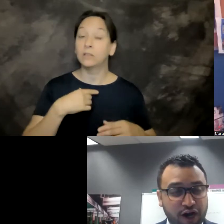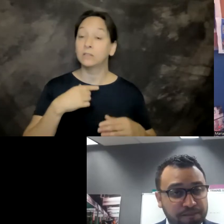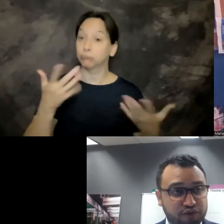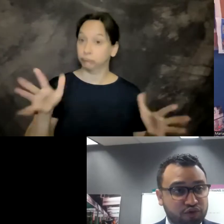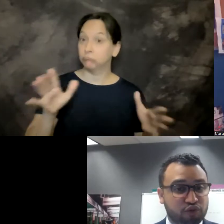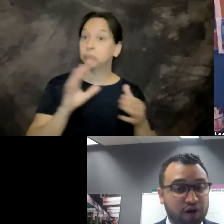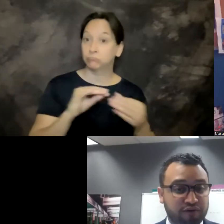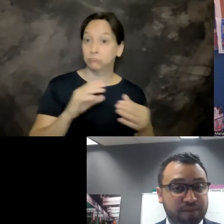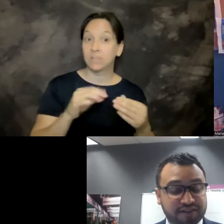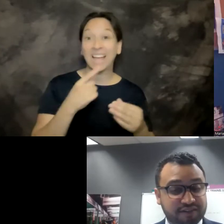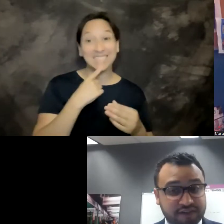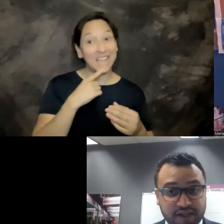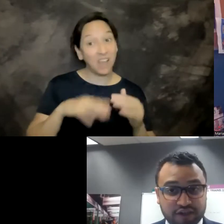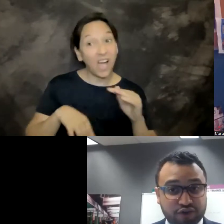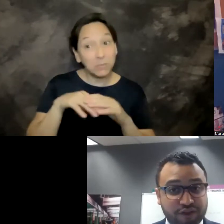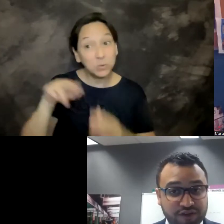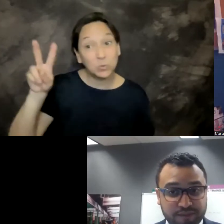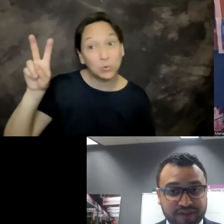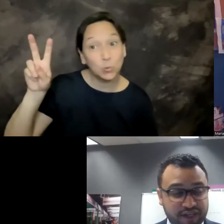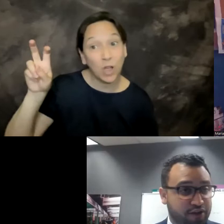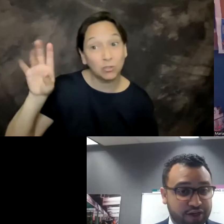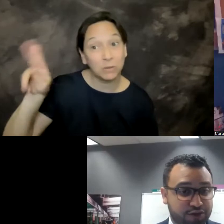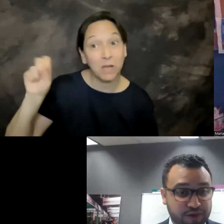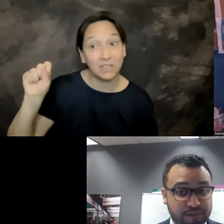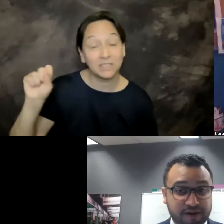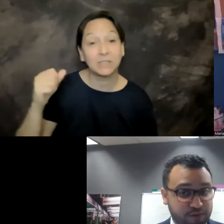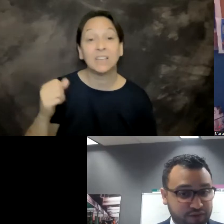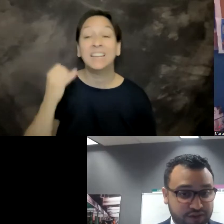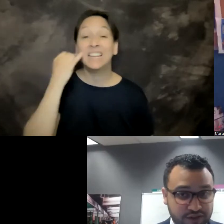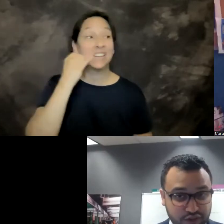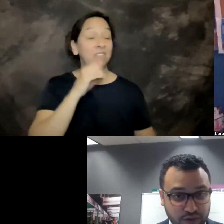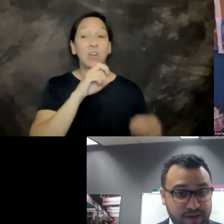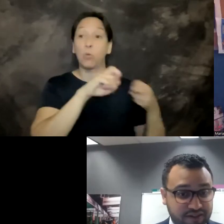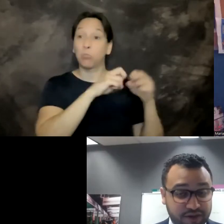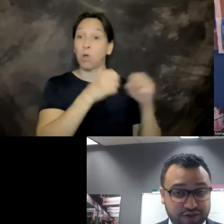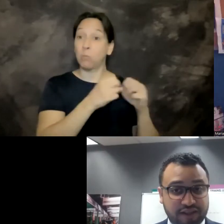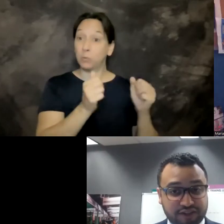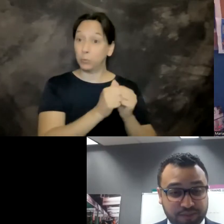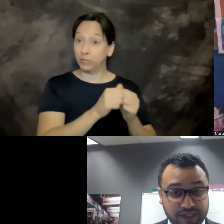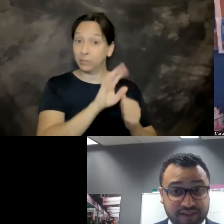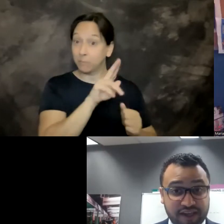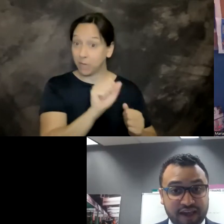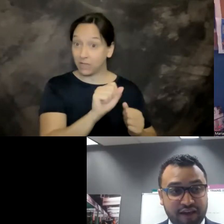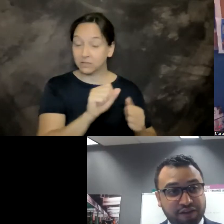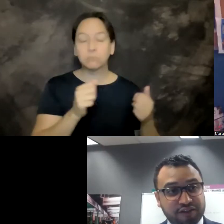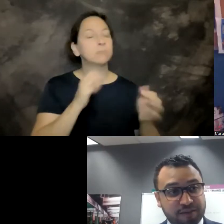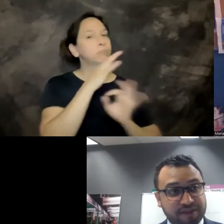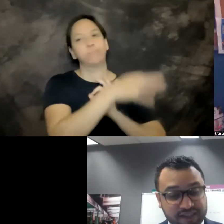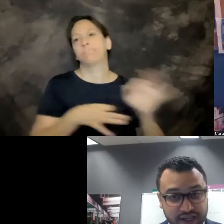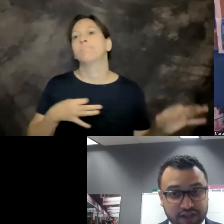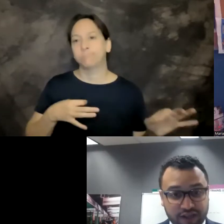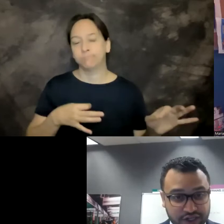procured up to 200 buses. So if there is a particular issue with a bus, we will certainly do our best to make sure that that's replaced. If there